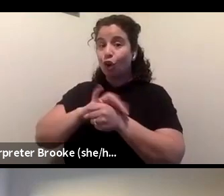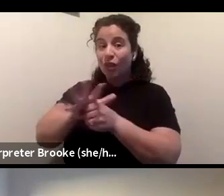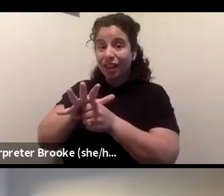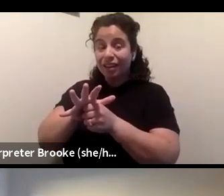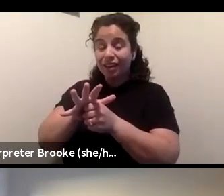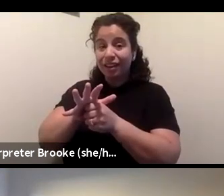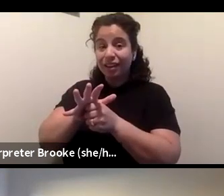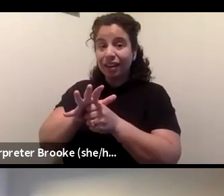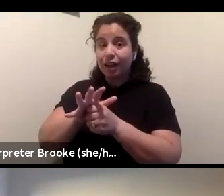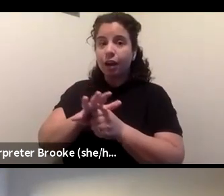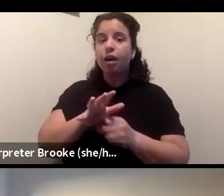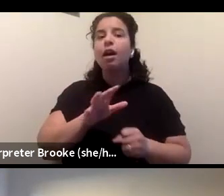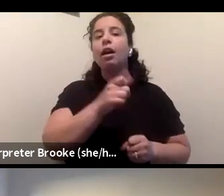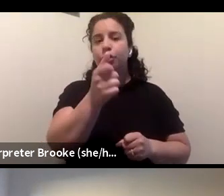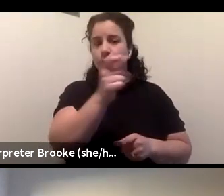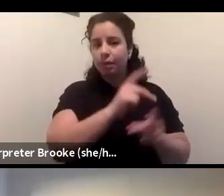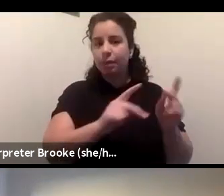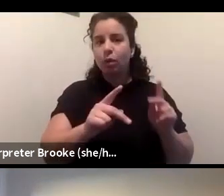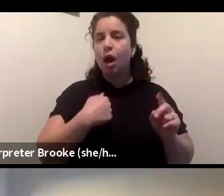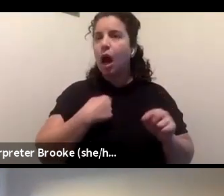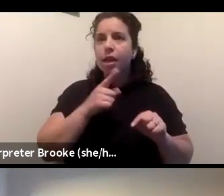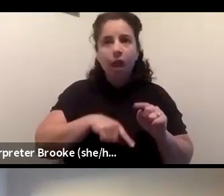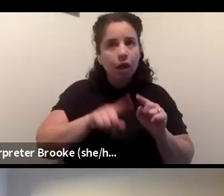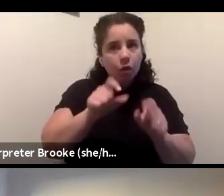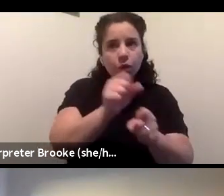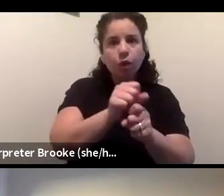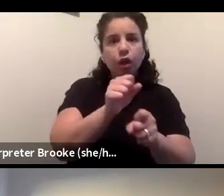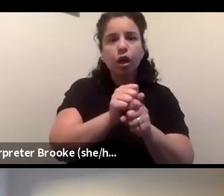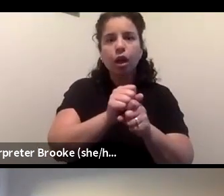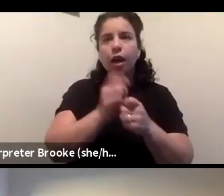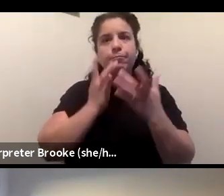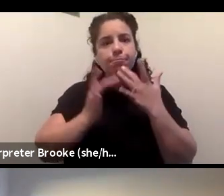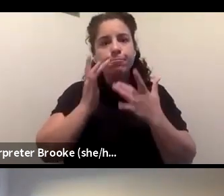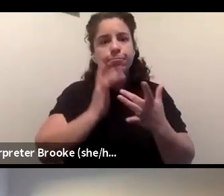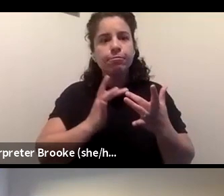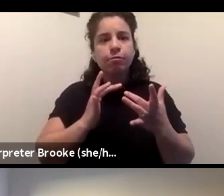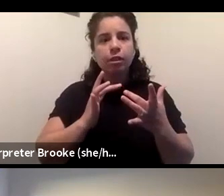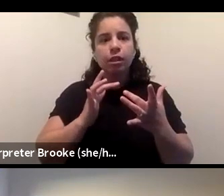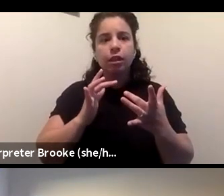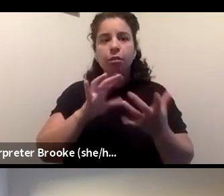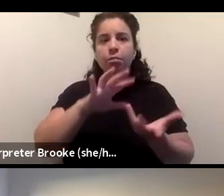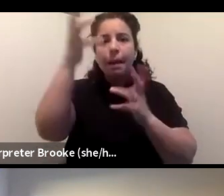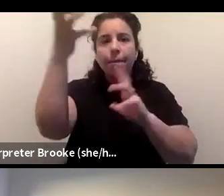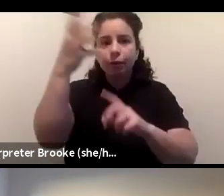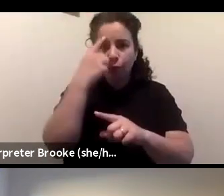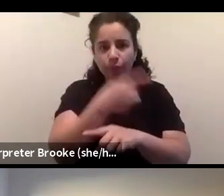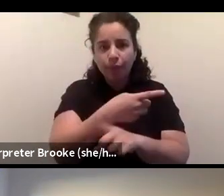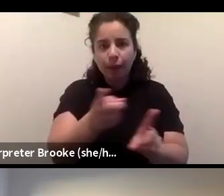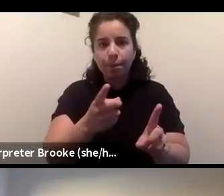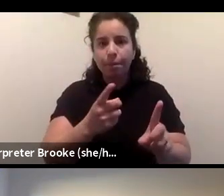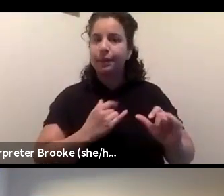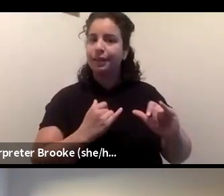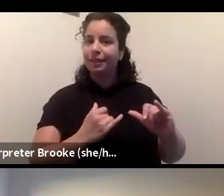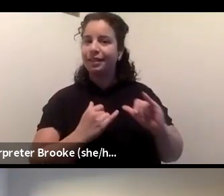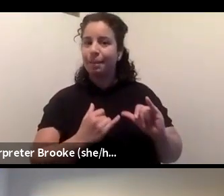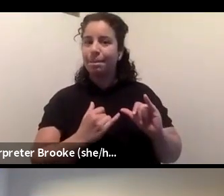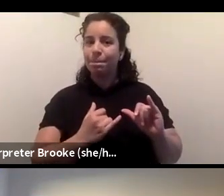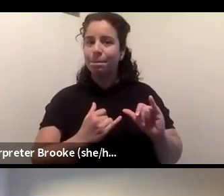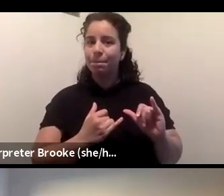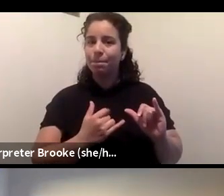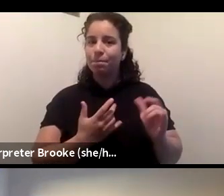to those labor markets are completely disrupted. And I think